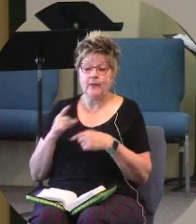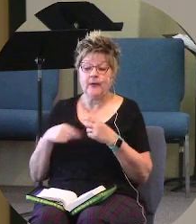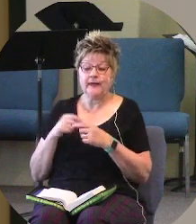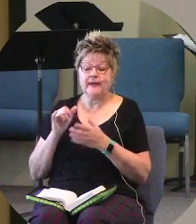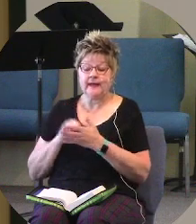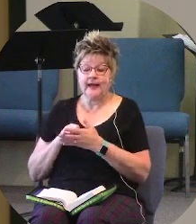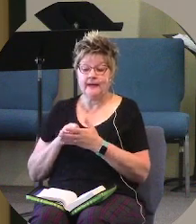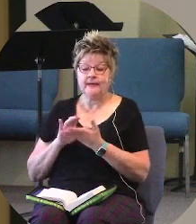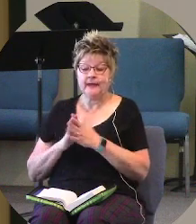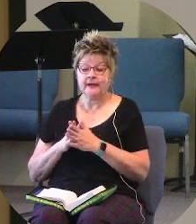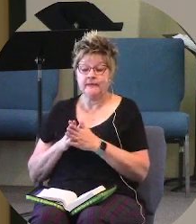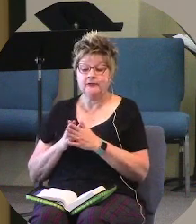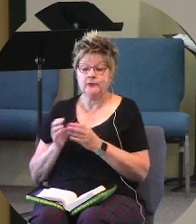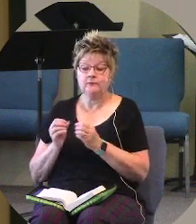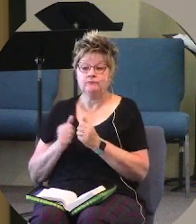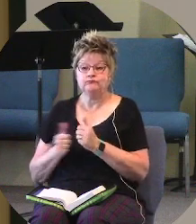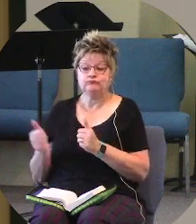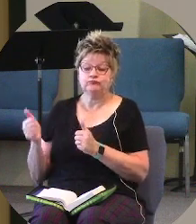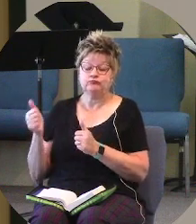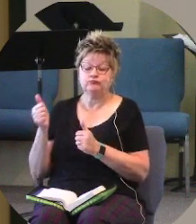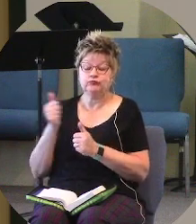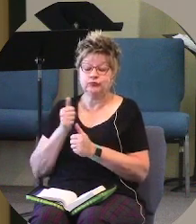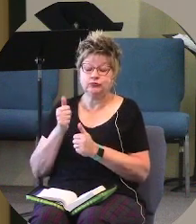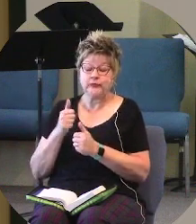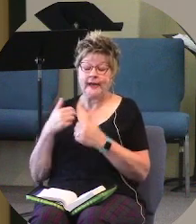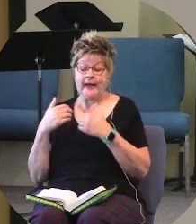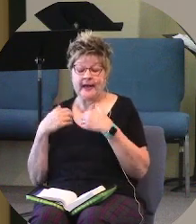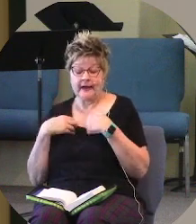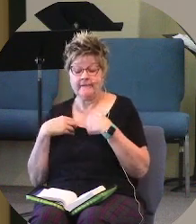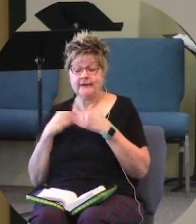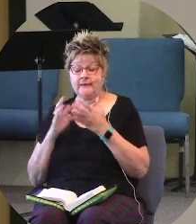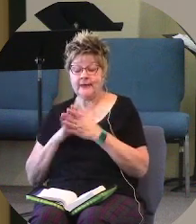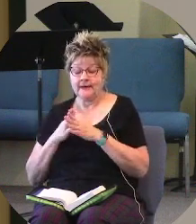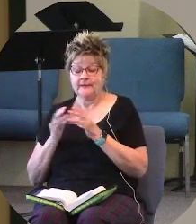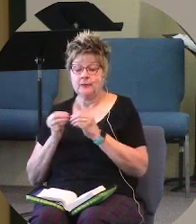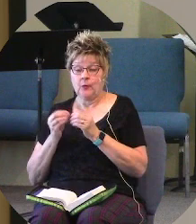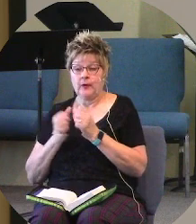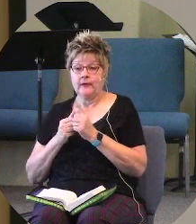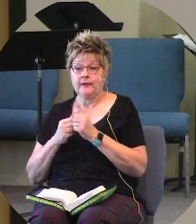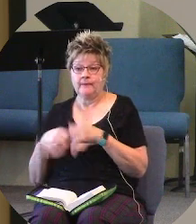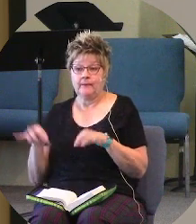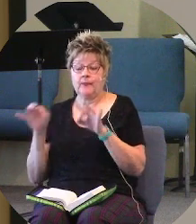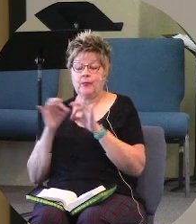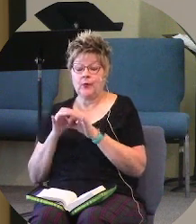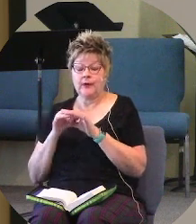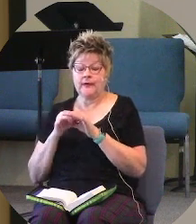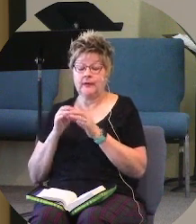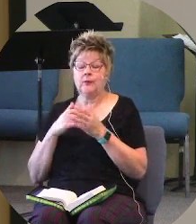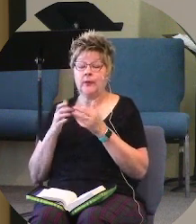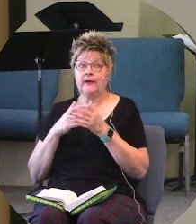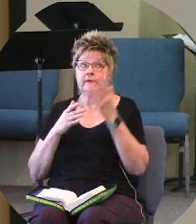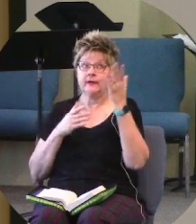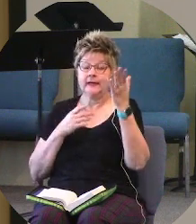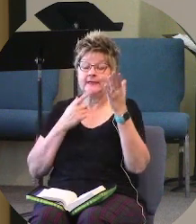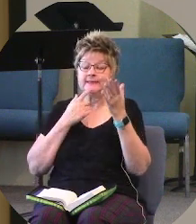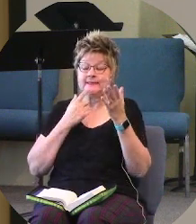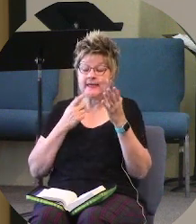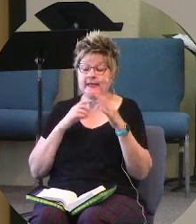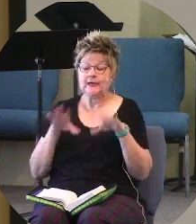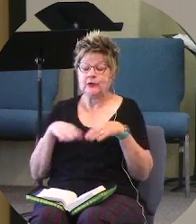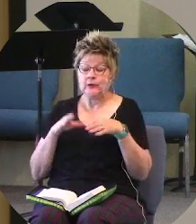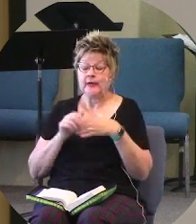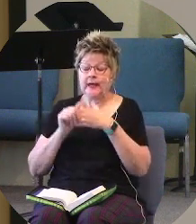important, and possessing becomes more important than what I say, what I do, and what I lead you to